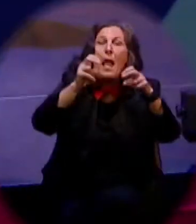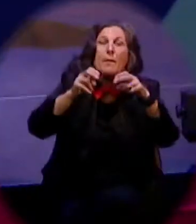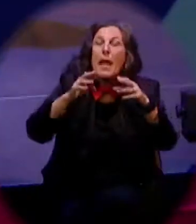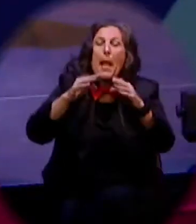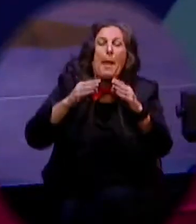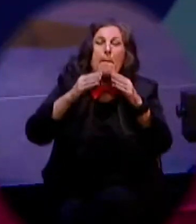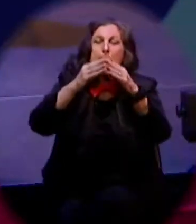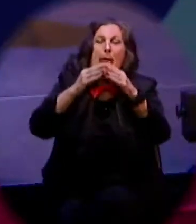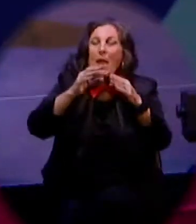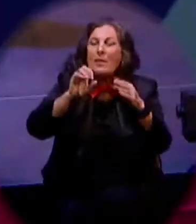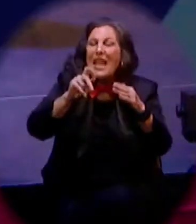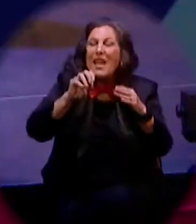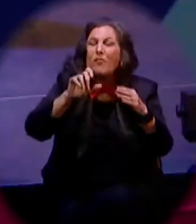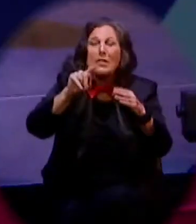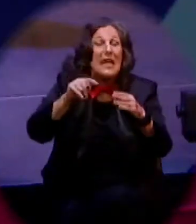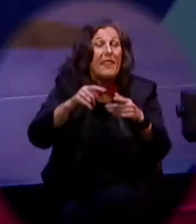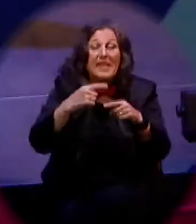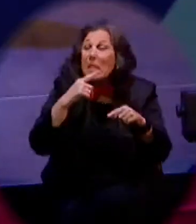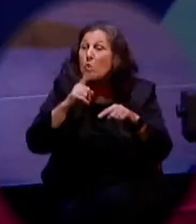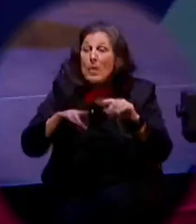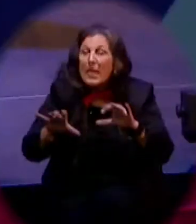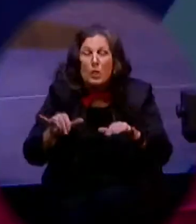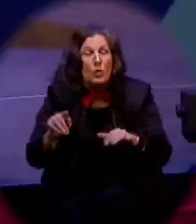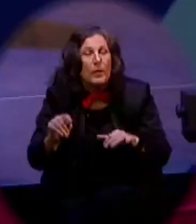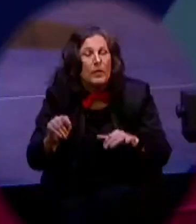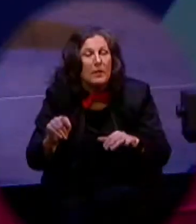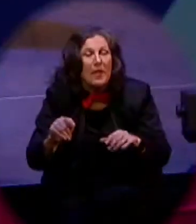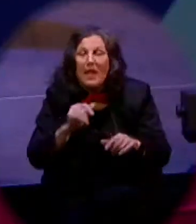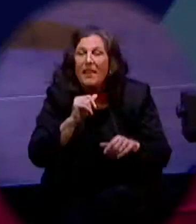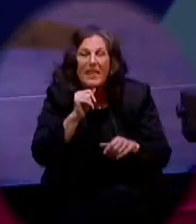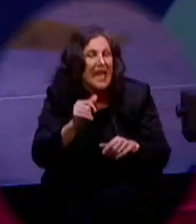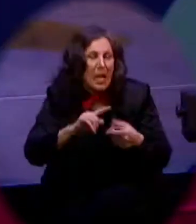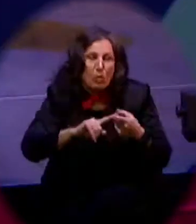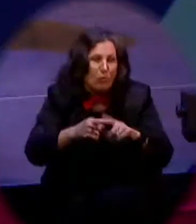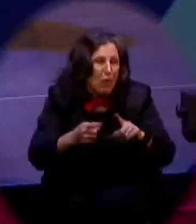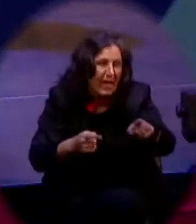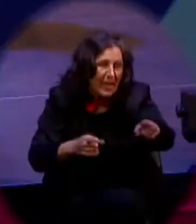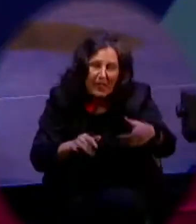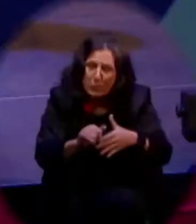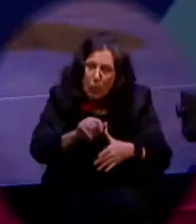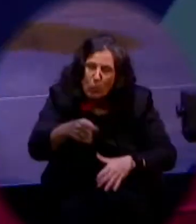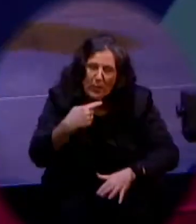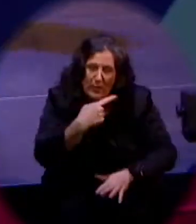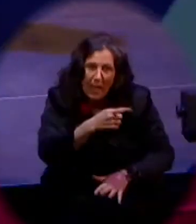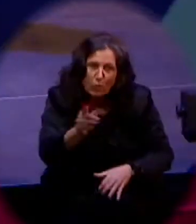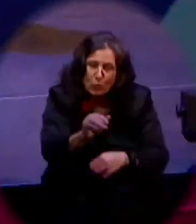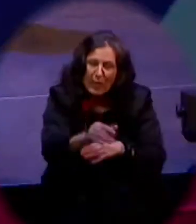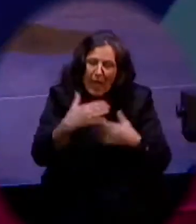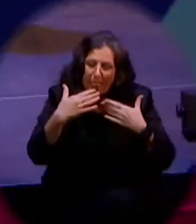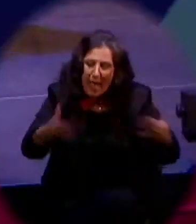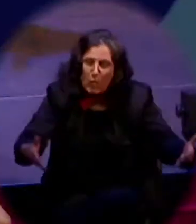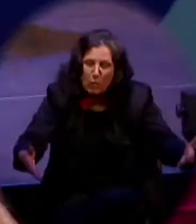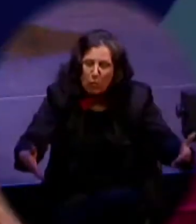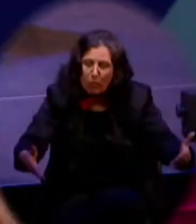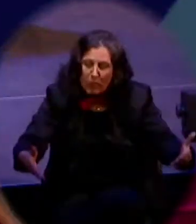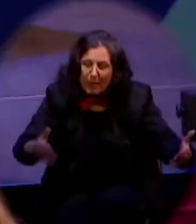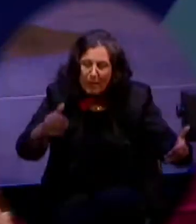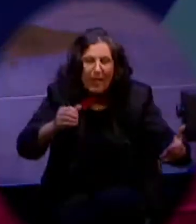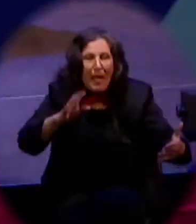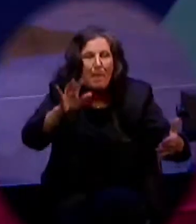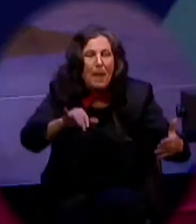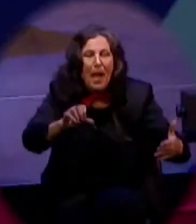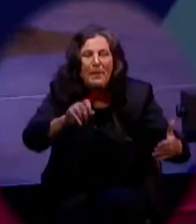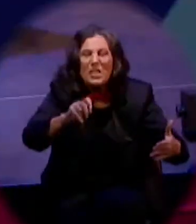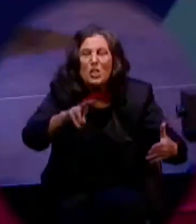tonight. And if they tell you something that you can't do it, they are not a friend to you. And that's all I want to say to you tonight. Thank you. At Bobby Stone Music